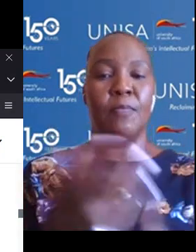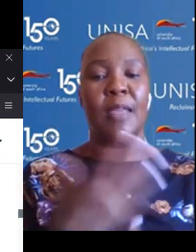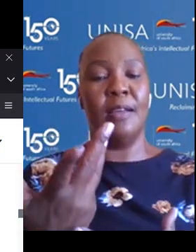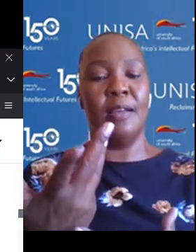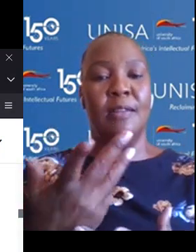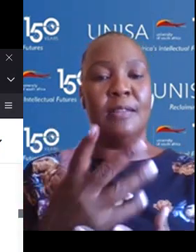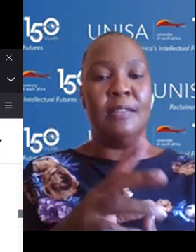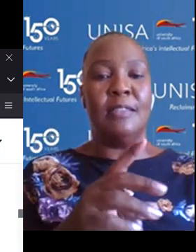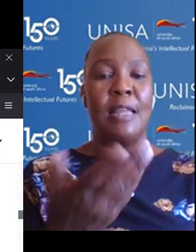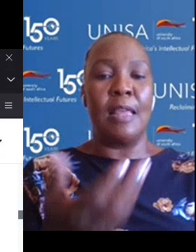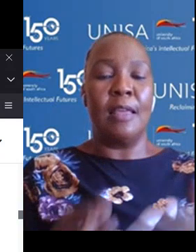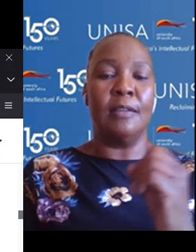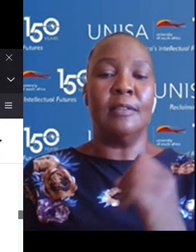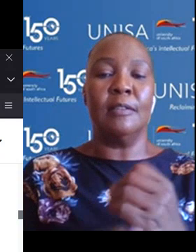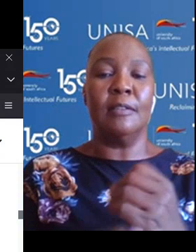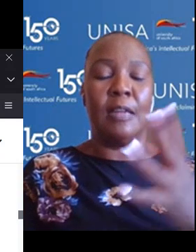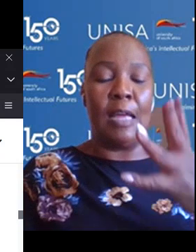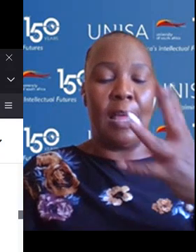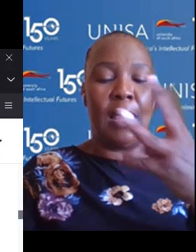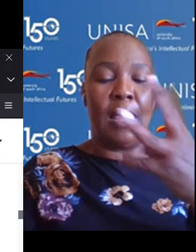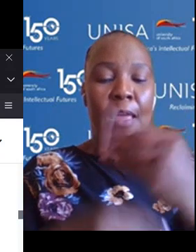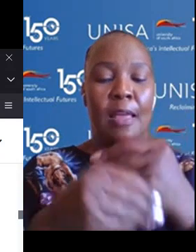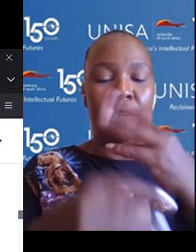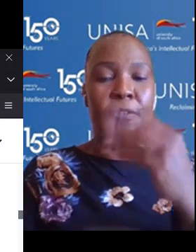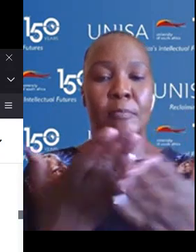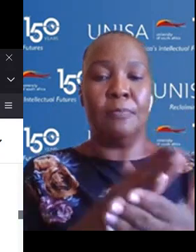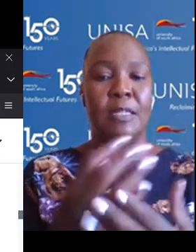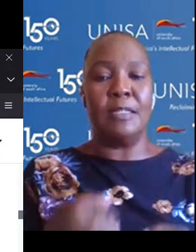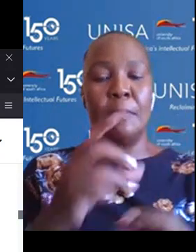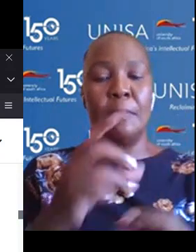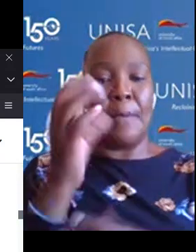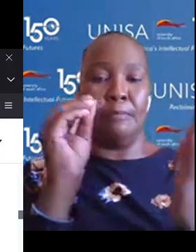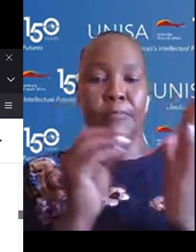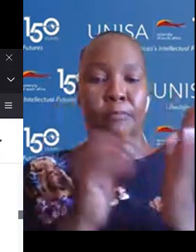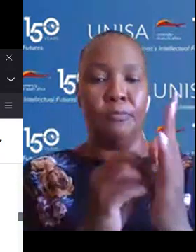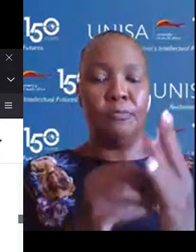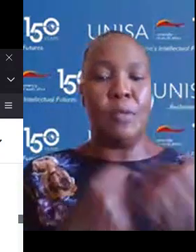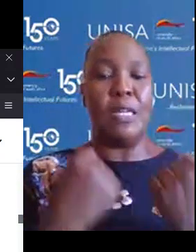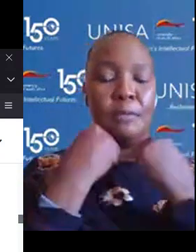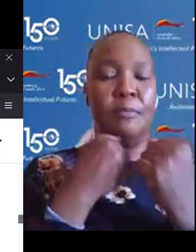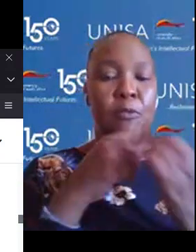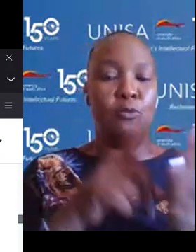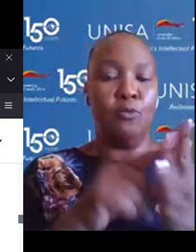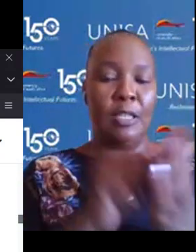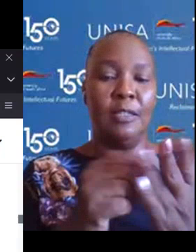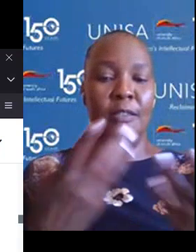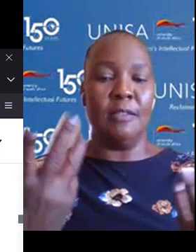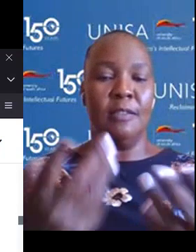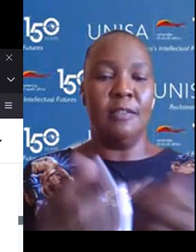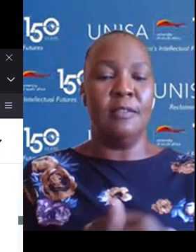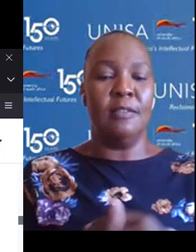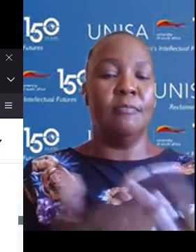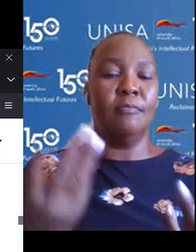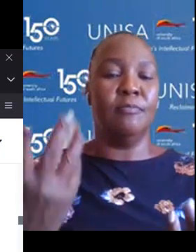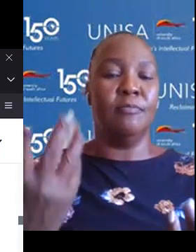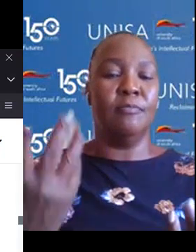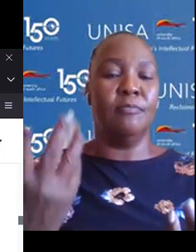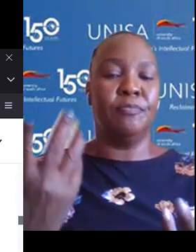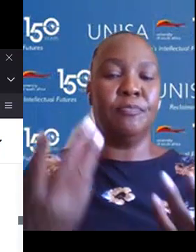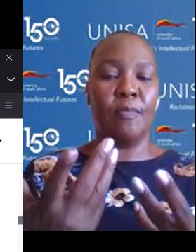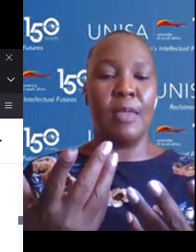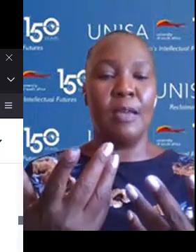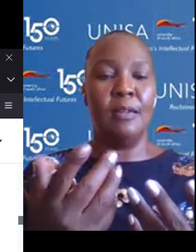add a page. So there was a page, we renamed it. So assignment due dates. And then we're going to just use